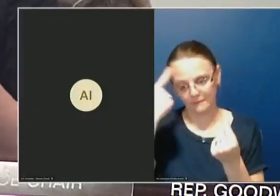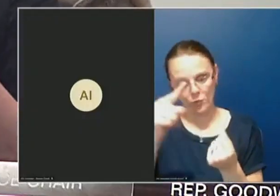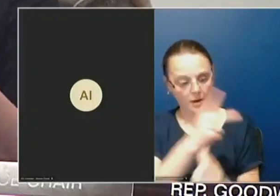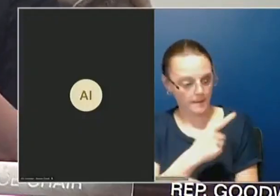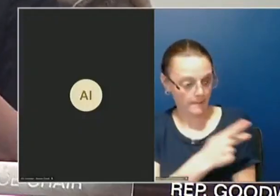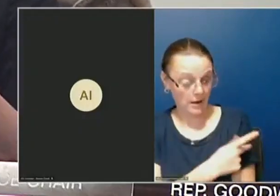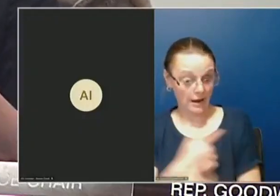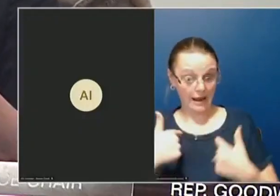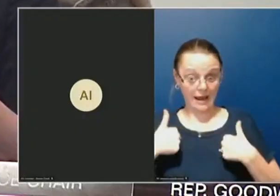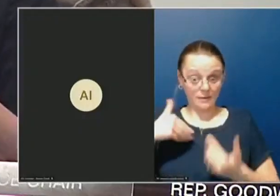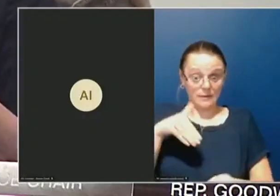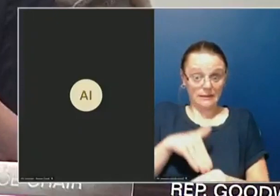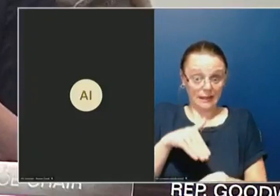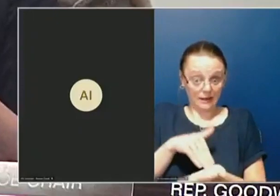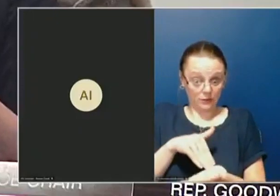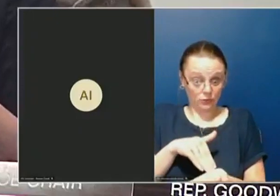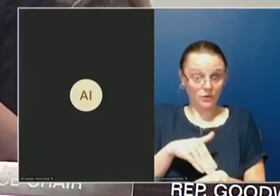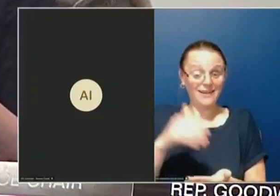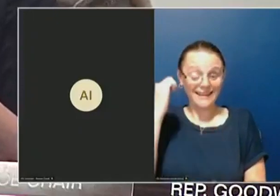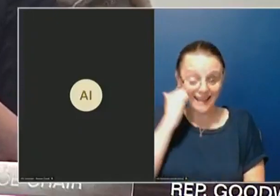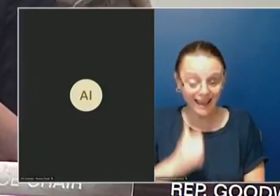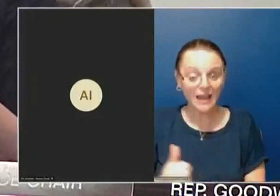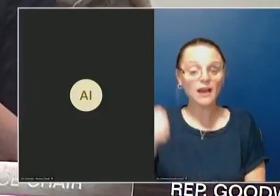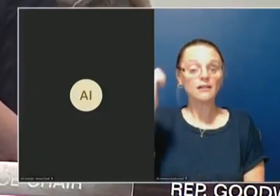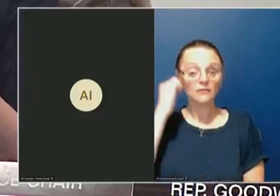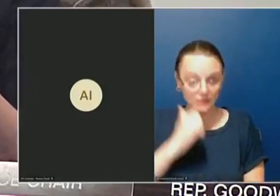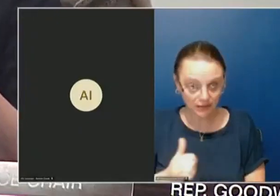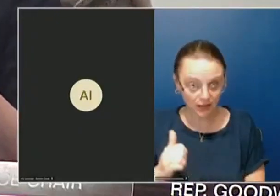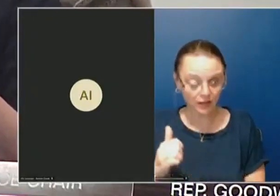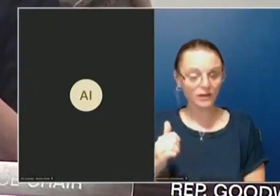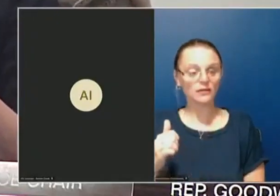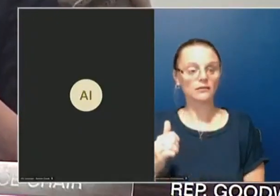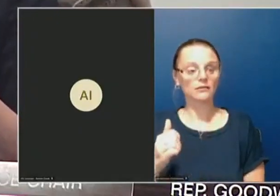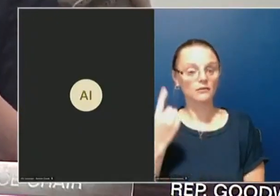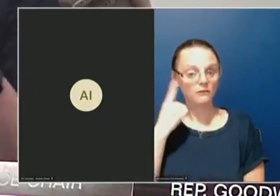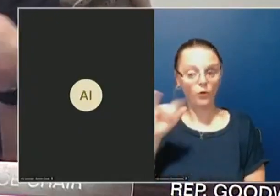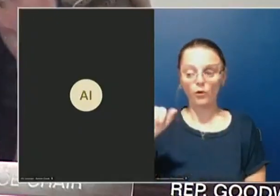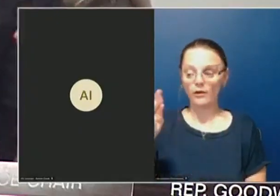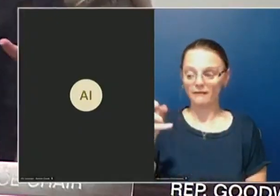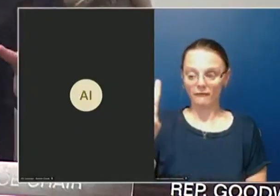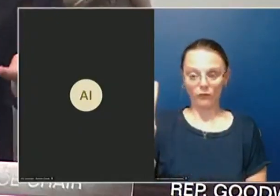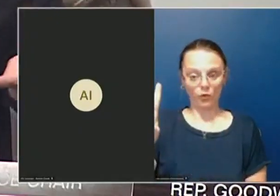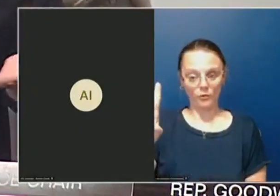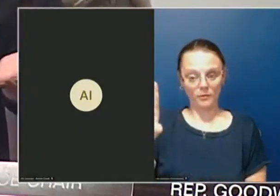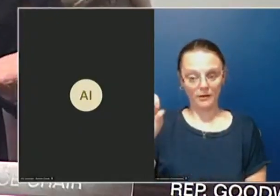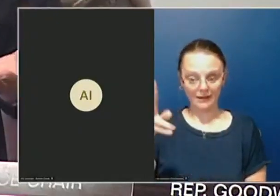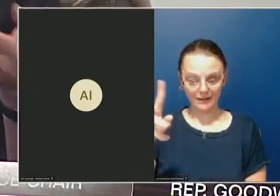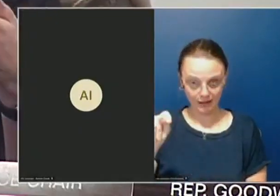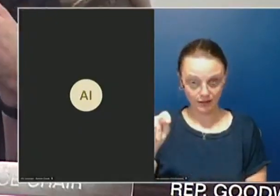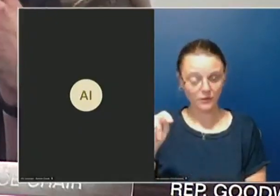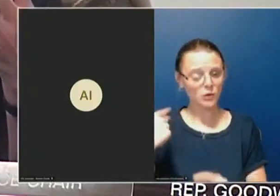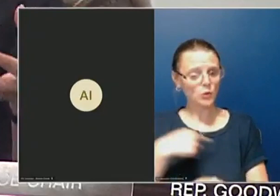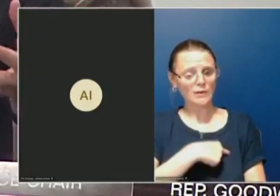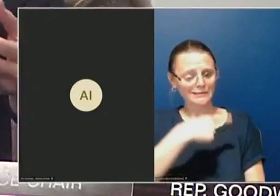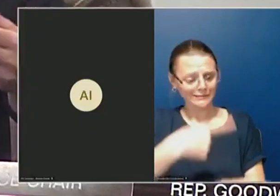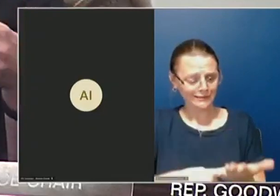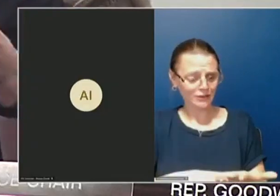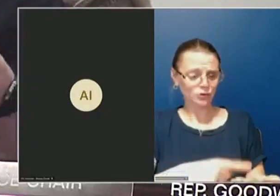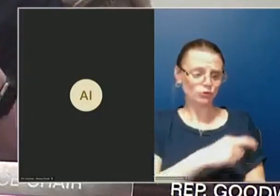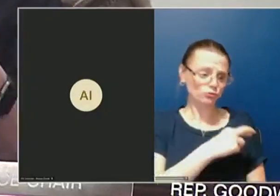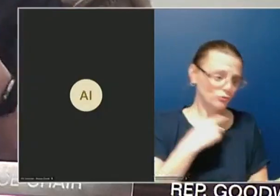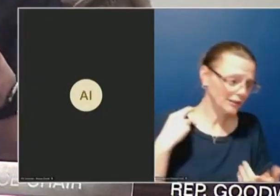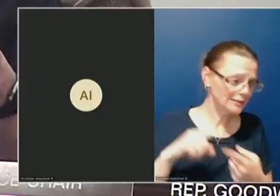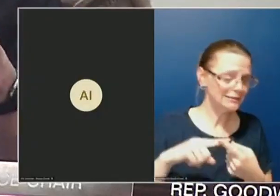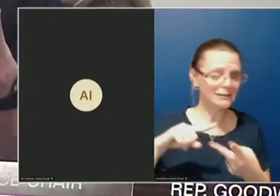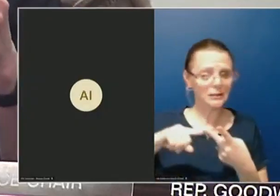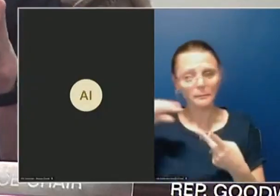clinician who engages every day in informed consent, we very much go through the risks, the benefits, the alternatives. That